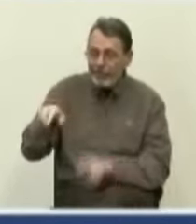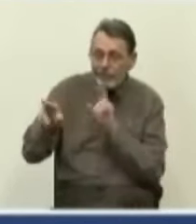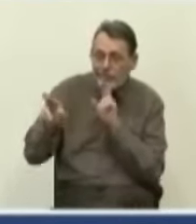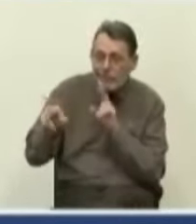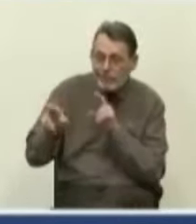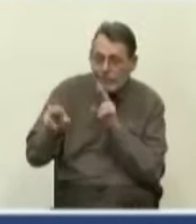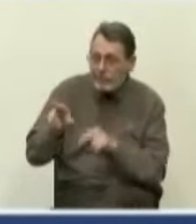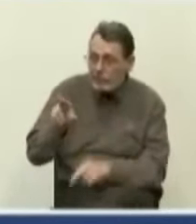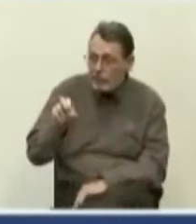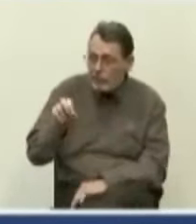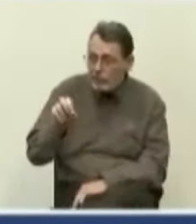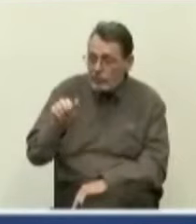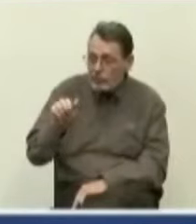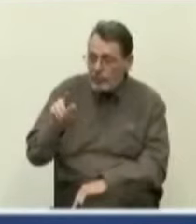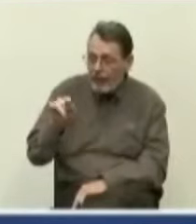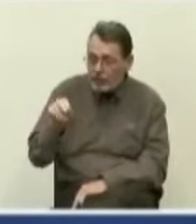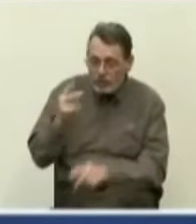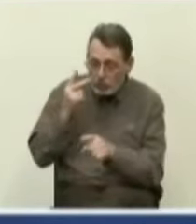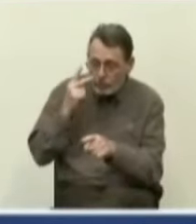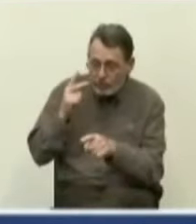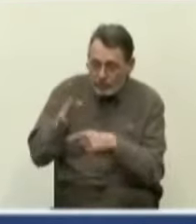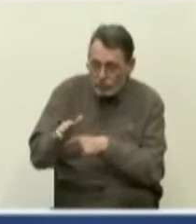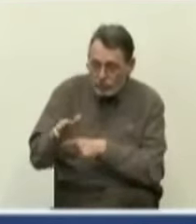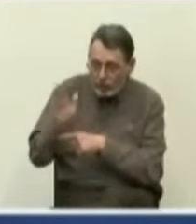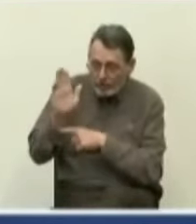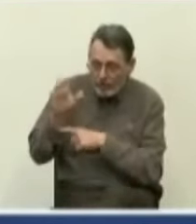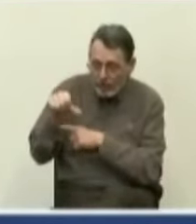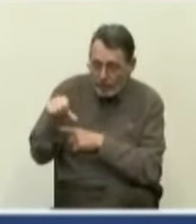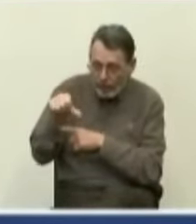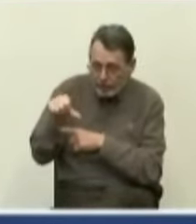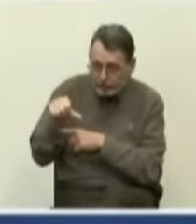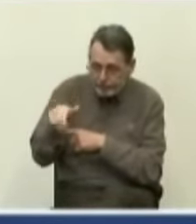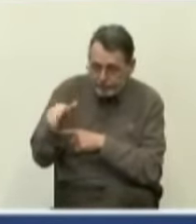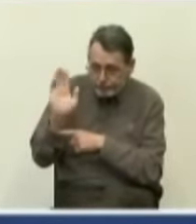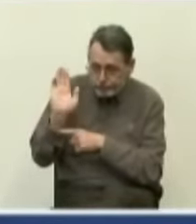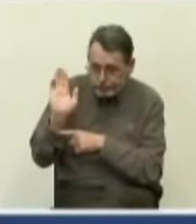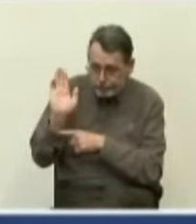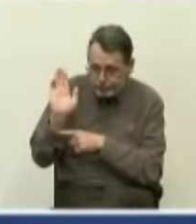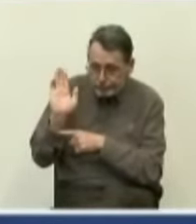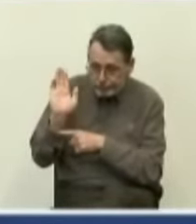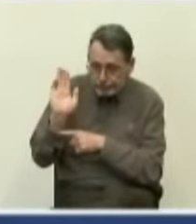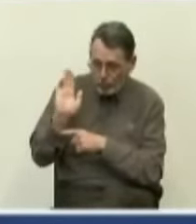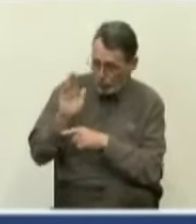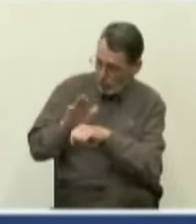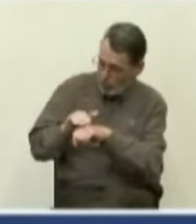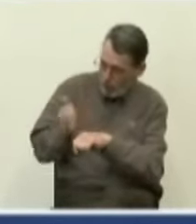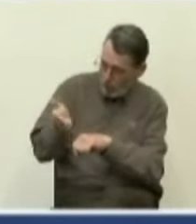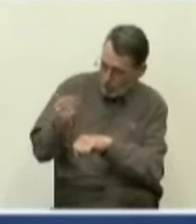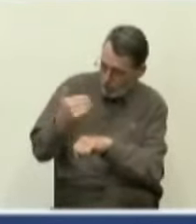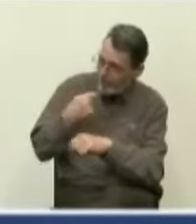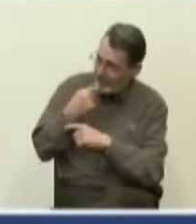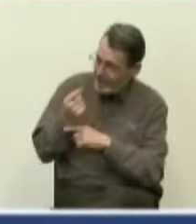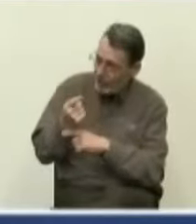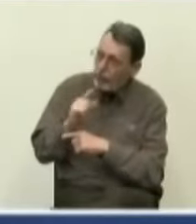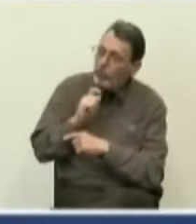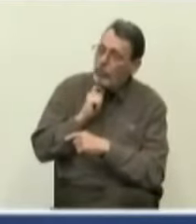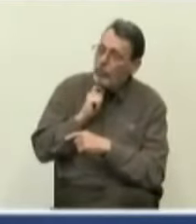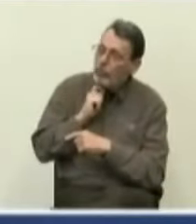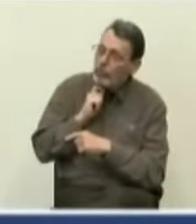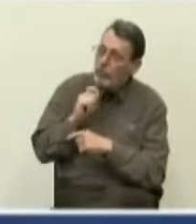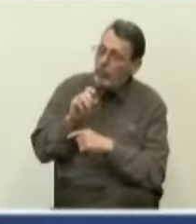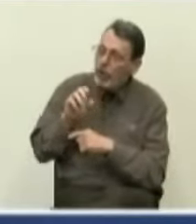the raised hand button. Once you do so, we will call on you and ask you to unmute yourself.